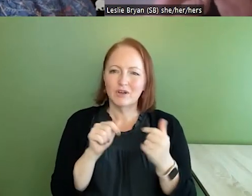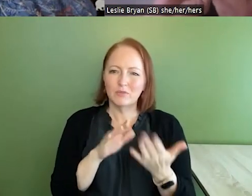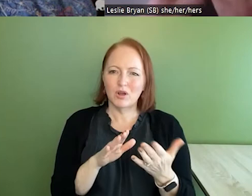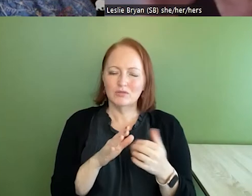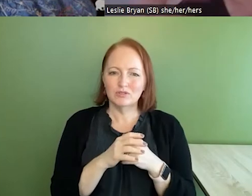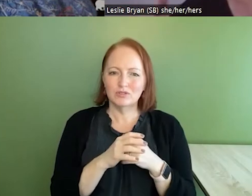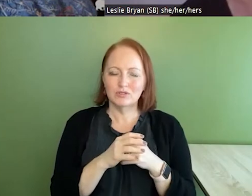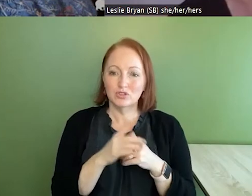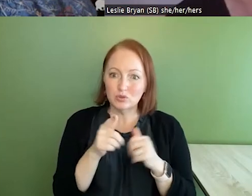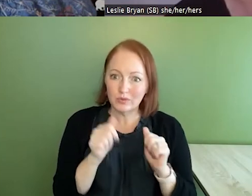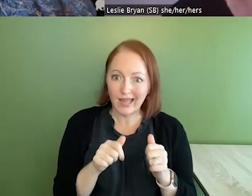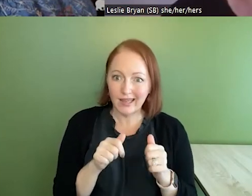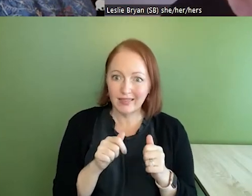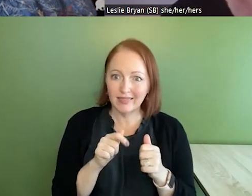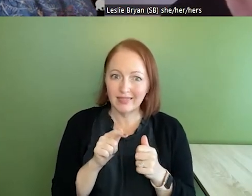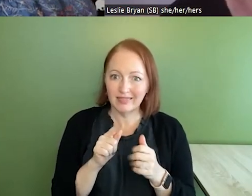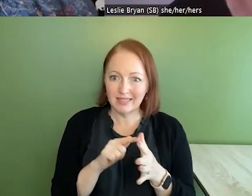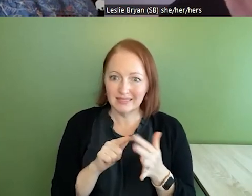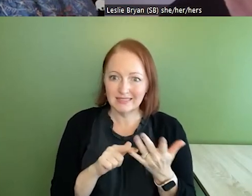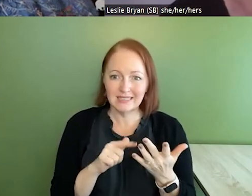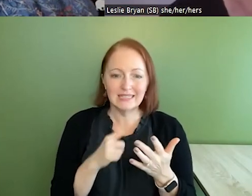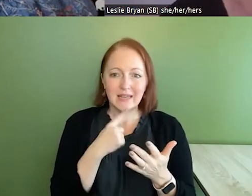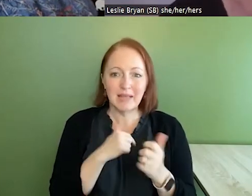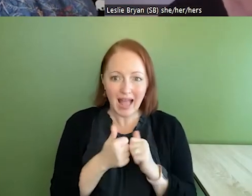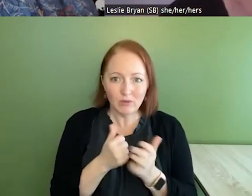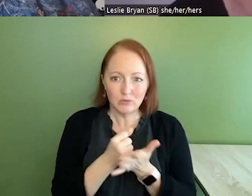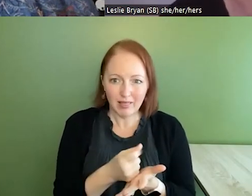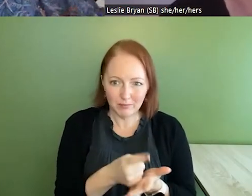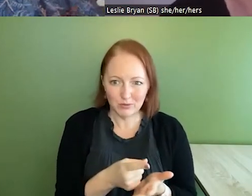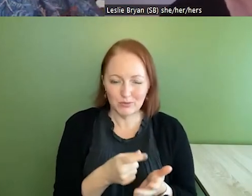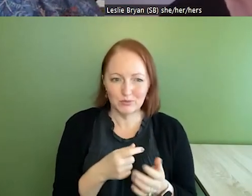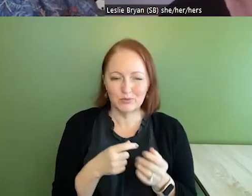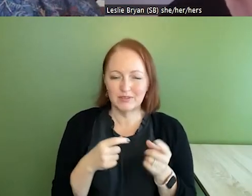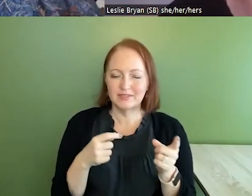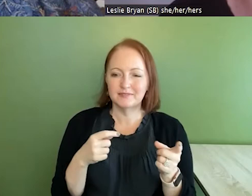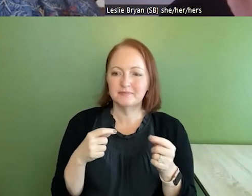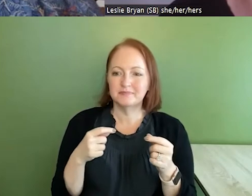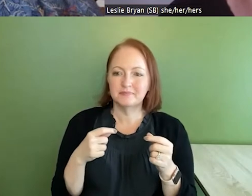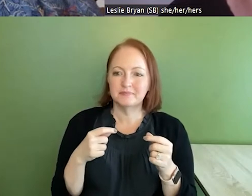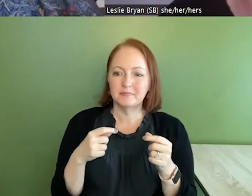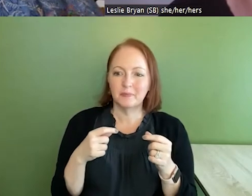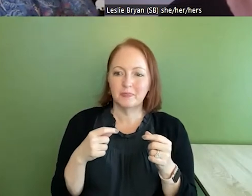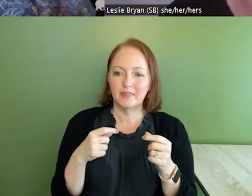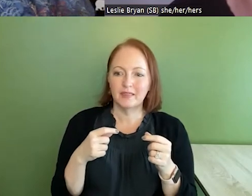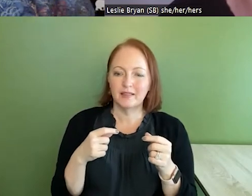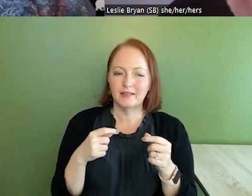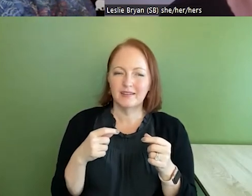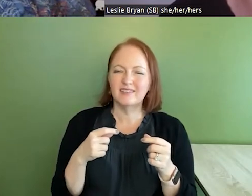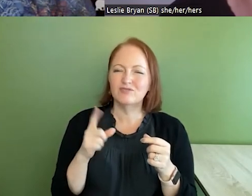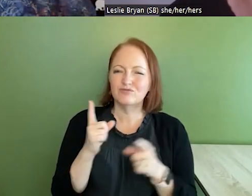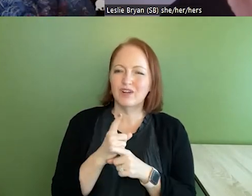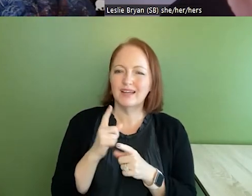know, you can do this. Tell me how to help you do it, right? Yeah, and I think too, particularly kids